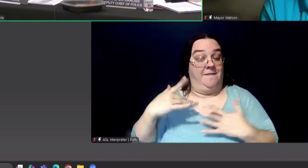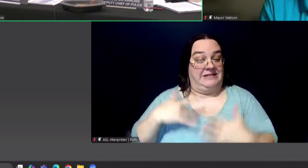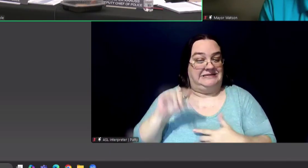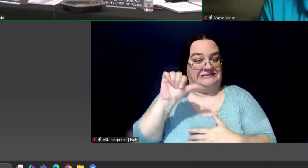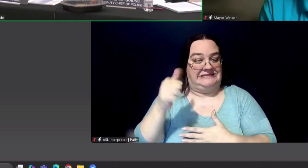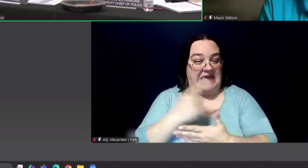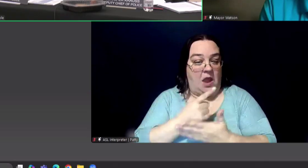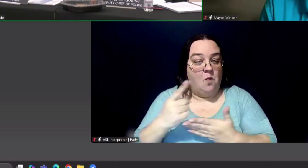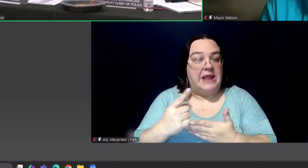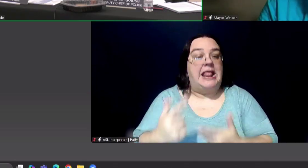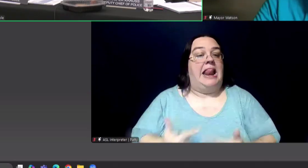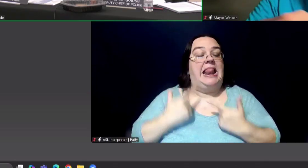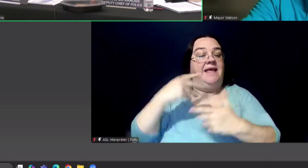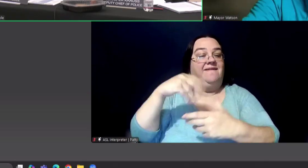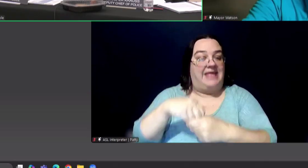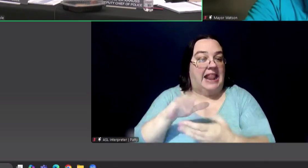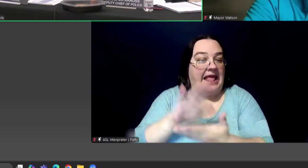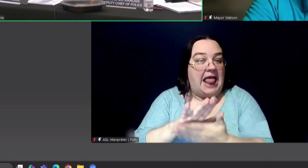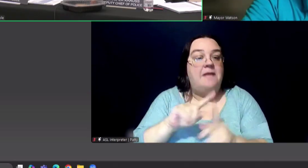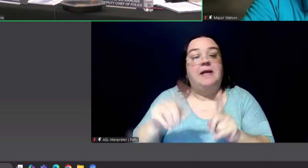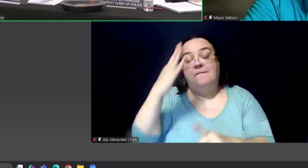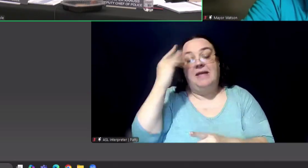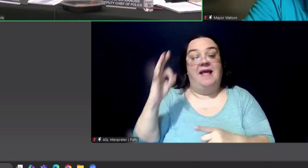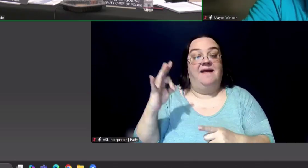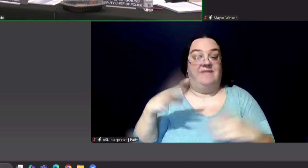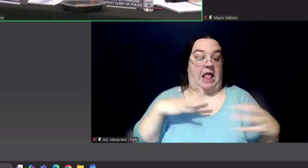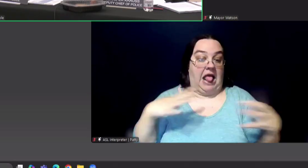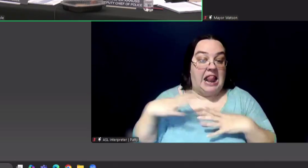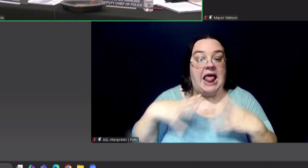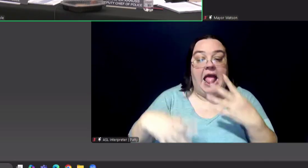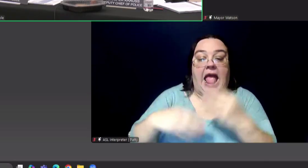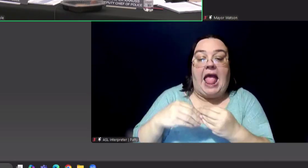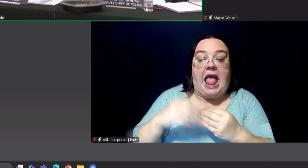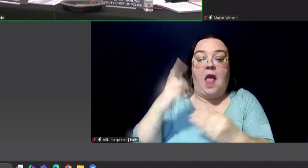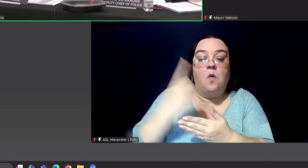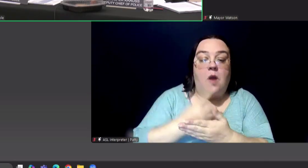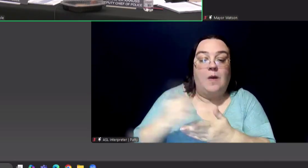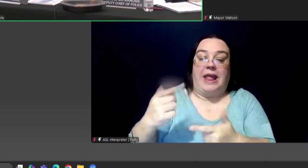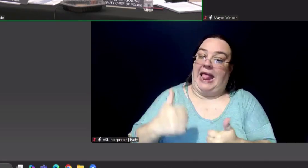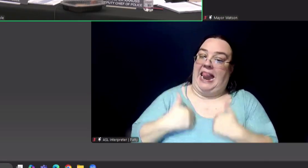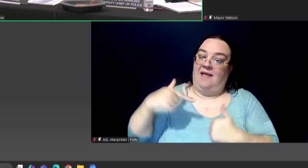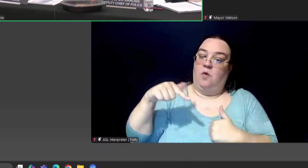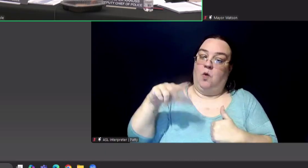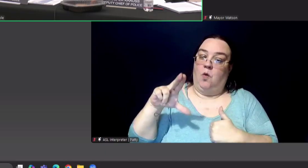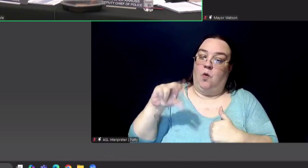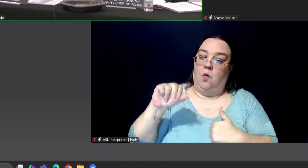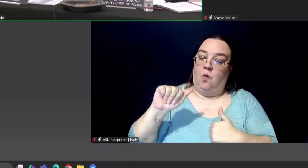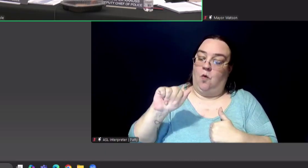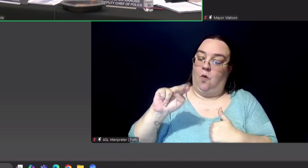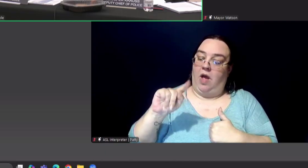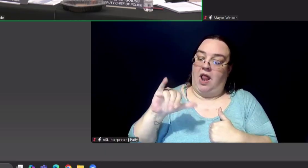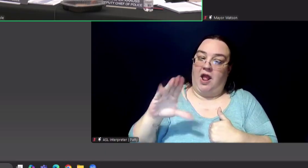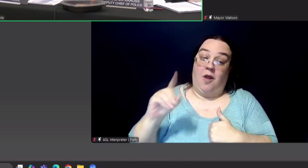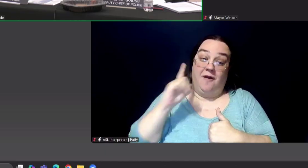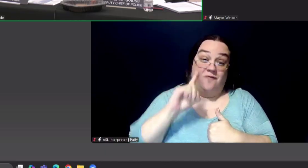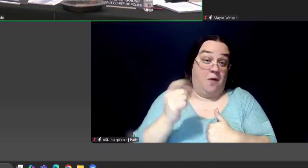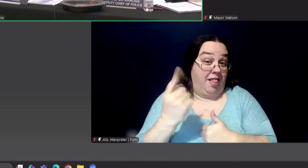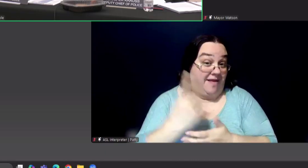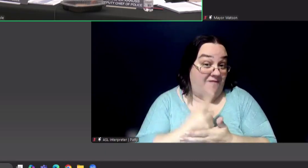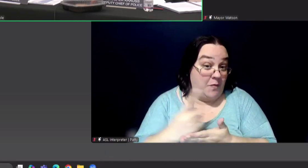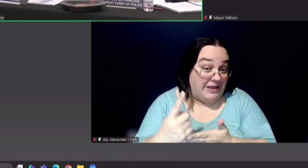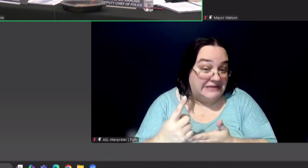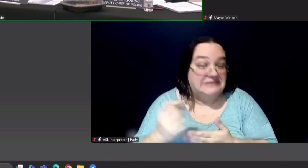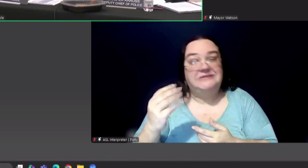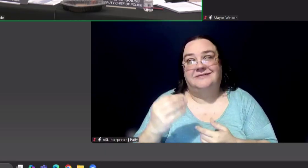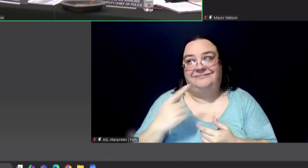but because of the holidays, they've added an extra week, so he gets to live in Quantico for 11 weeks in a barrack. So my